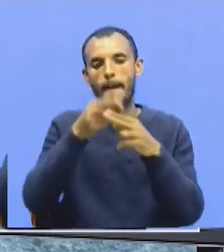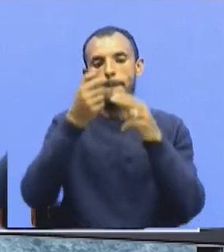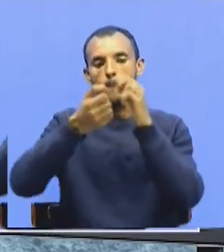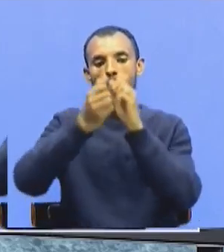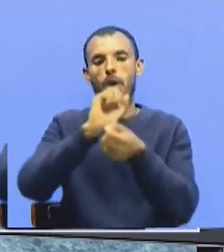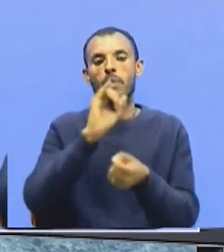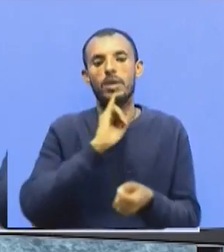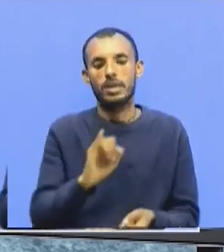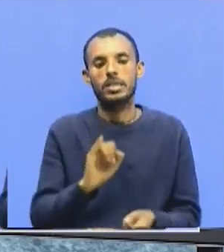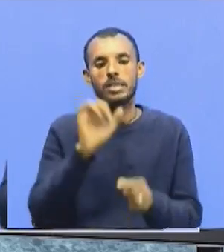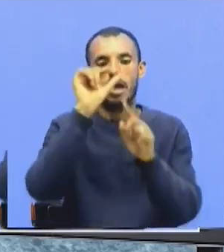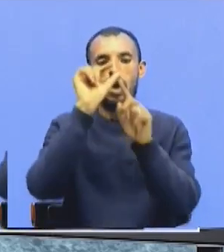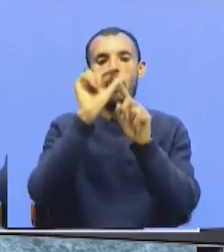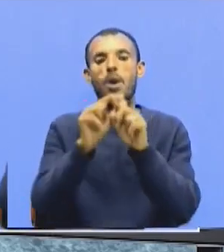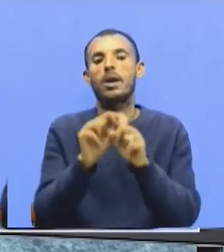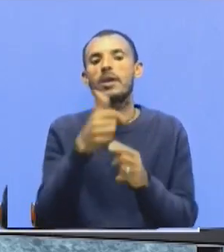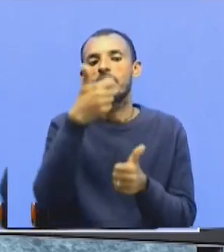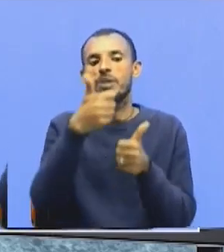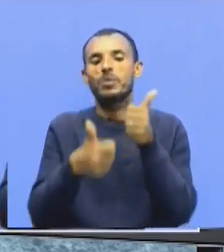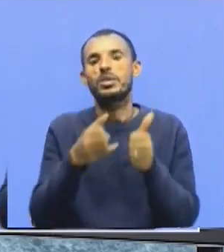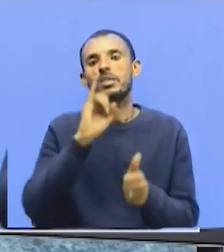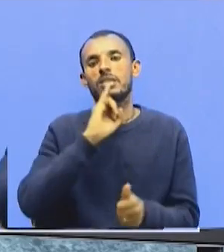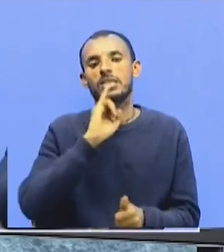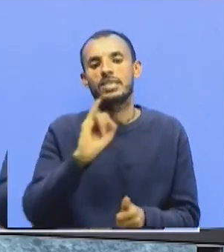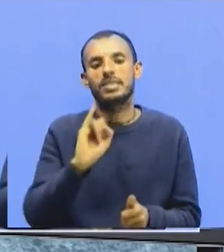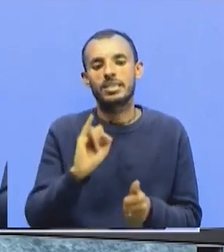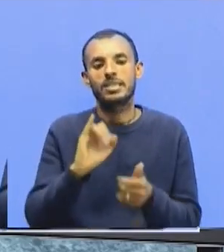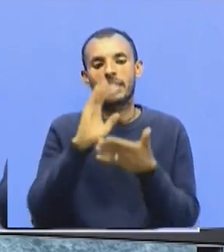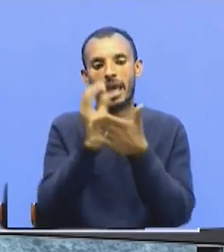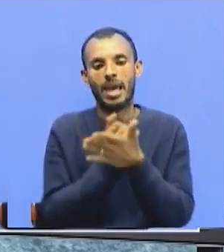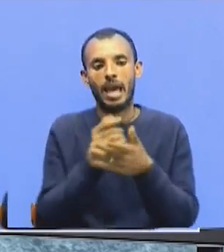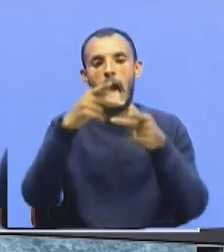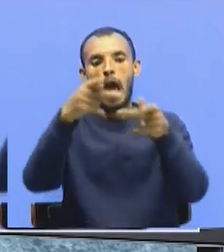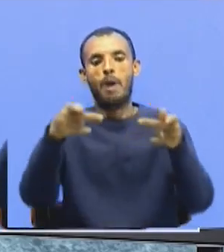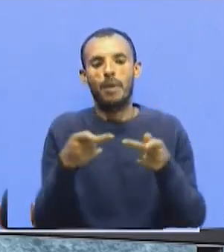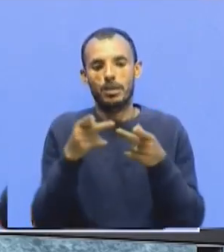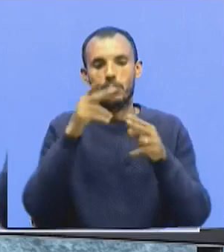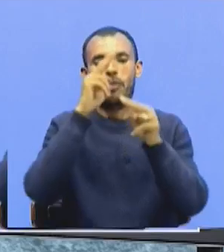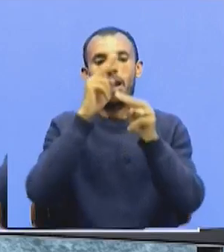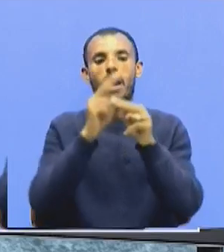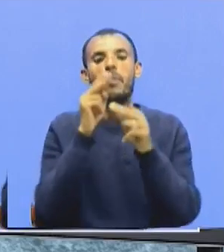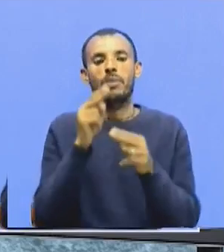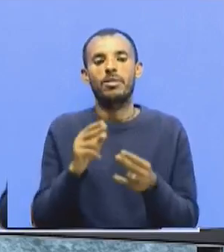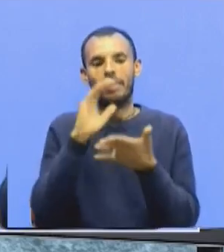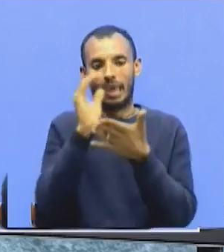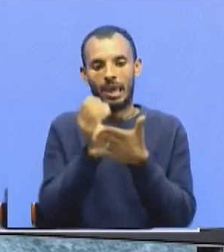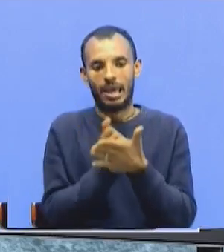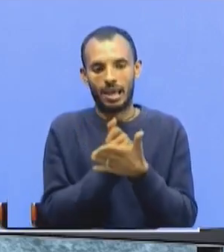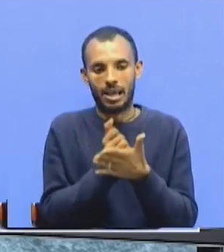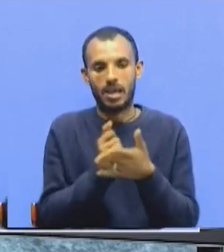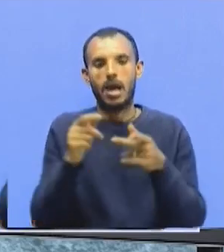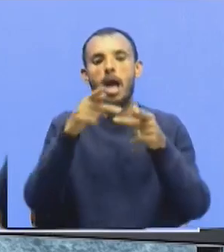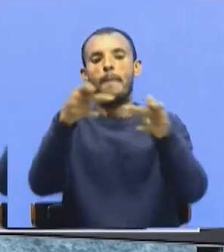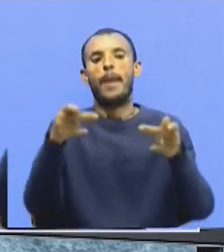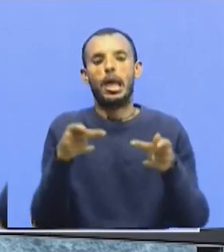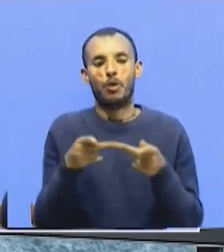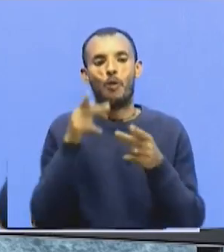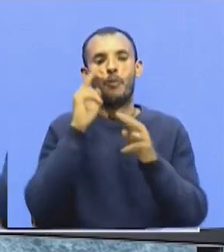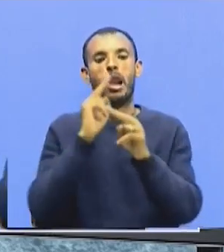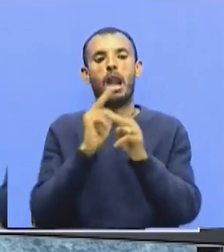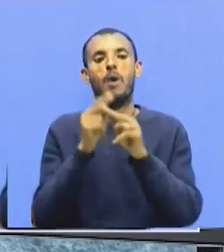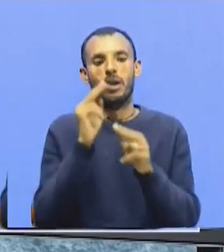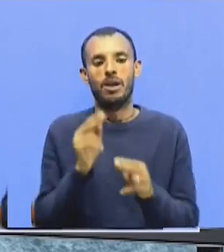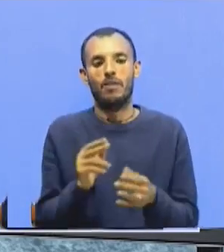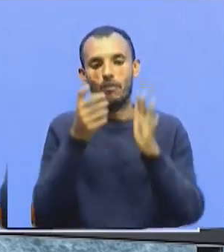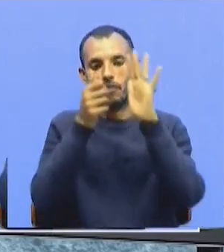is a word which is take a place of noun. Take a place of noun.